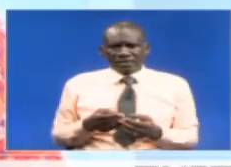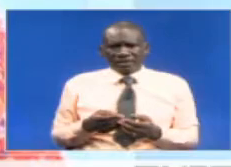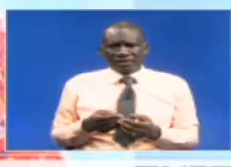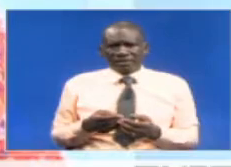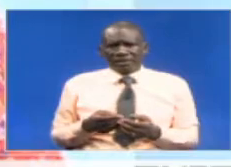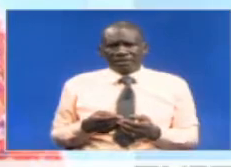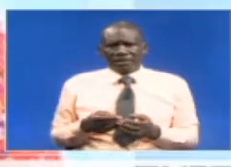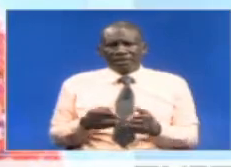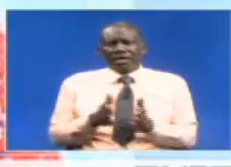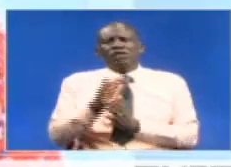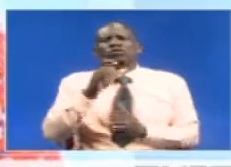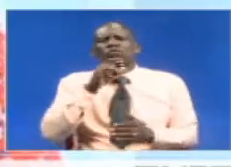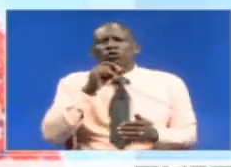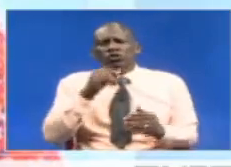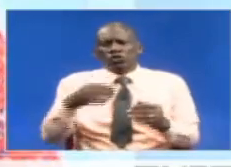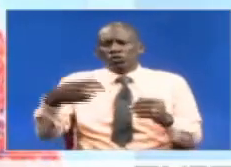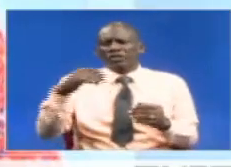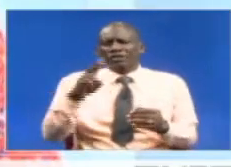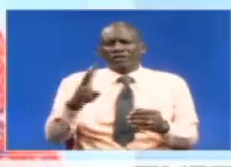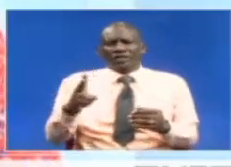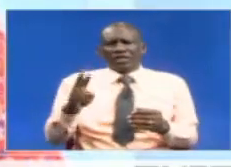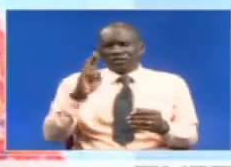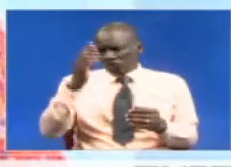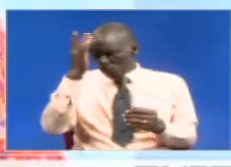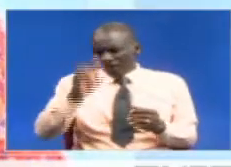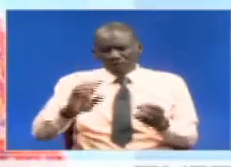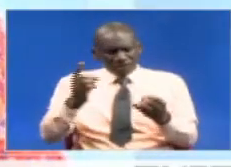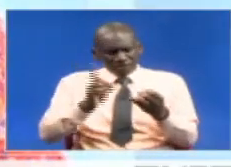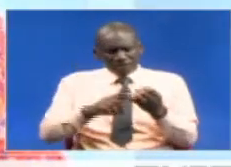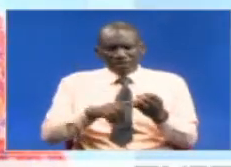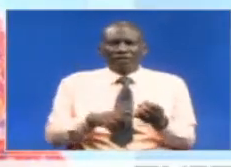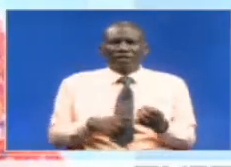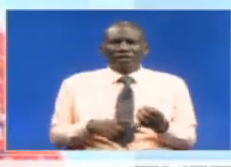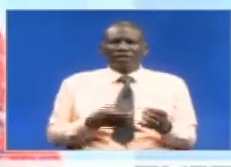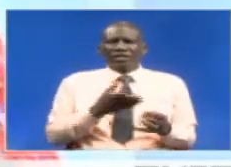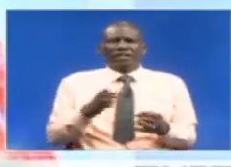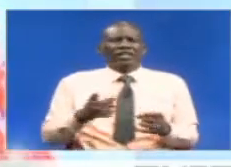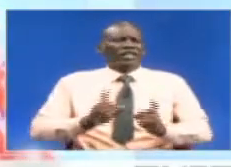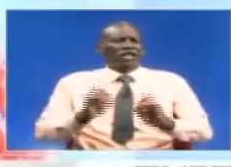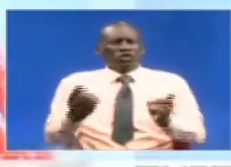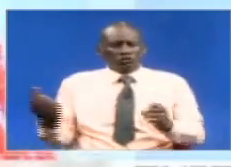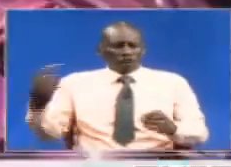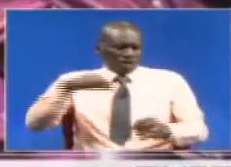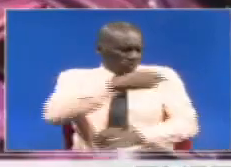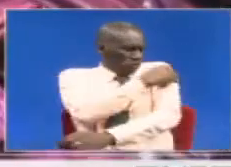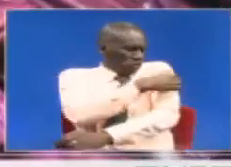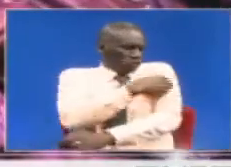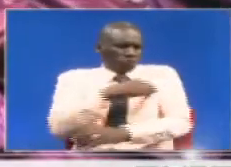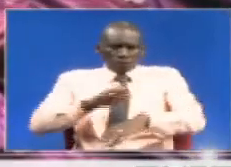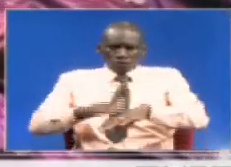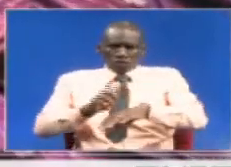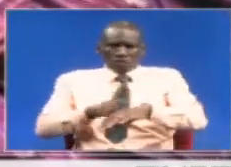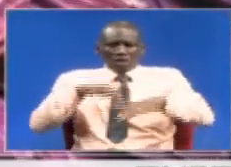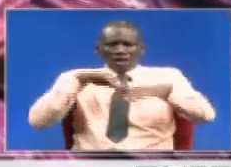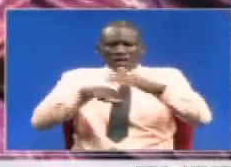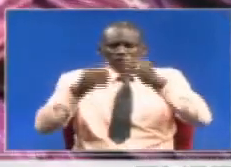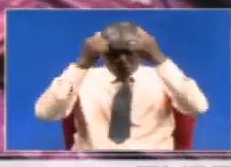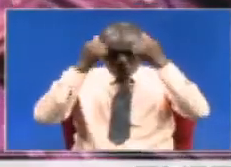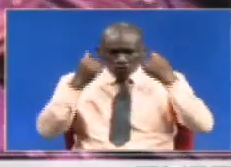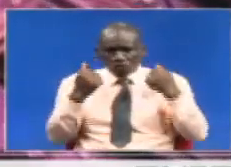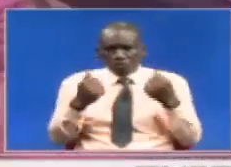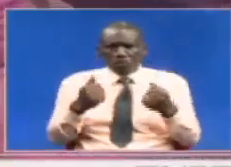and boys to HIV because of one, they don't come to the hospital early. Access to condoms is top